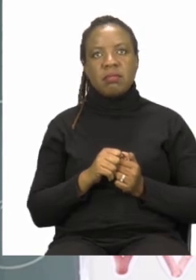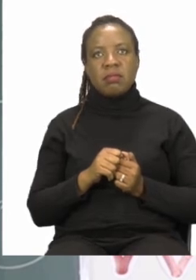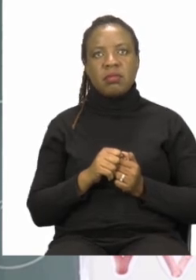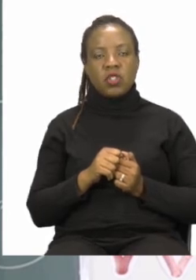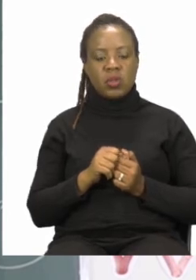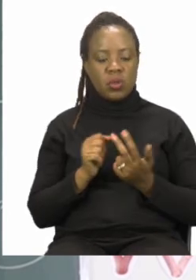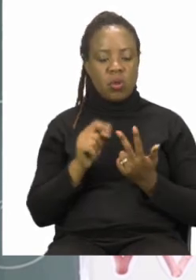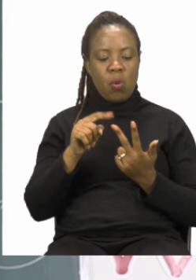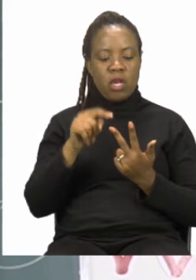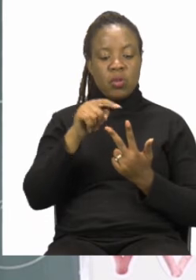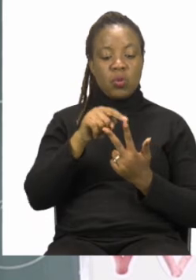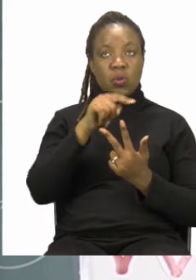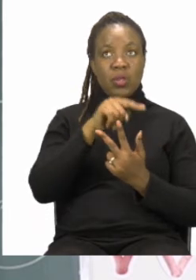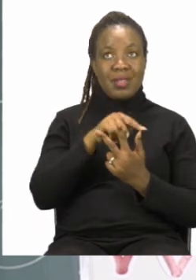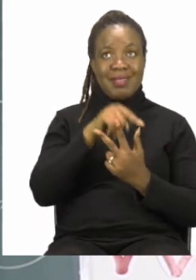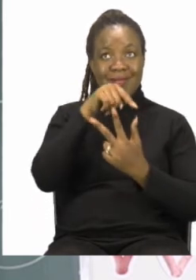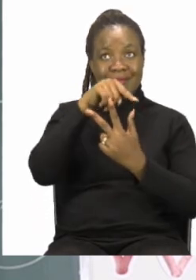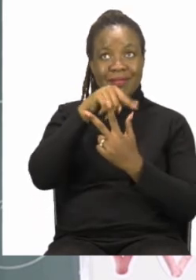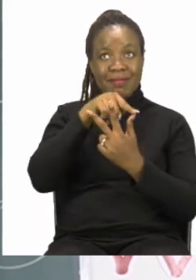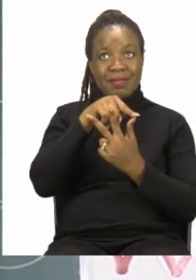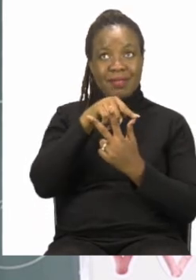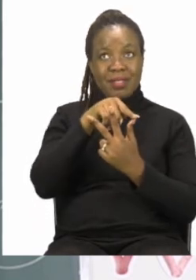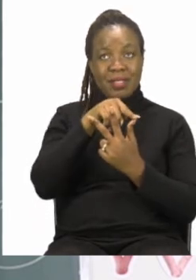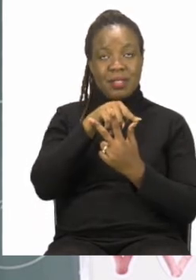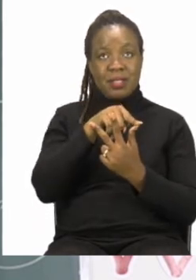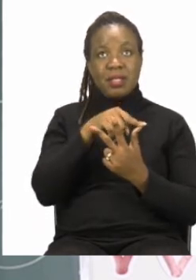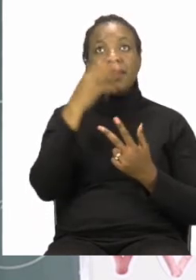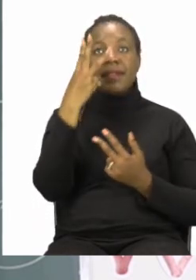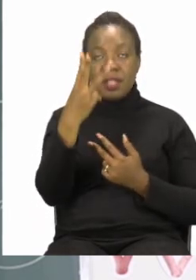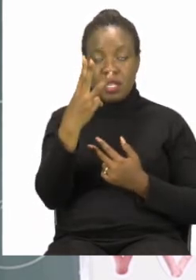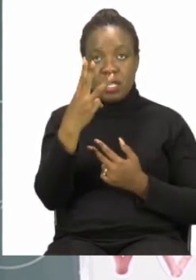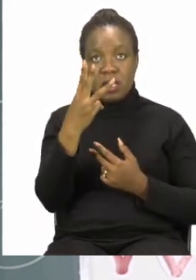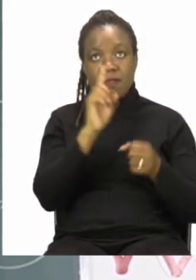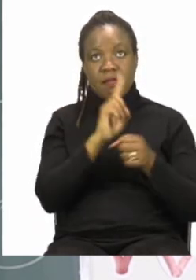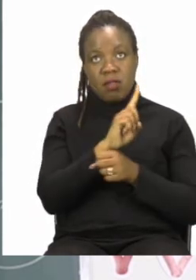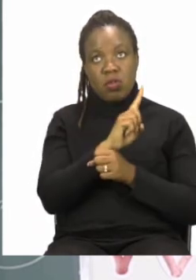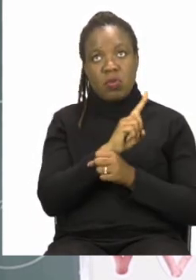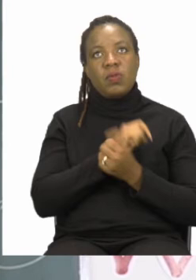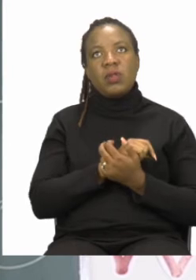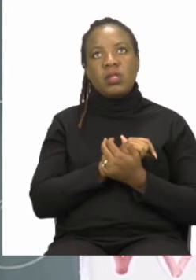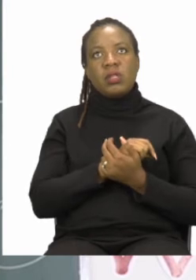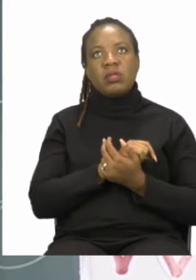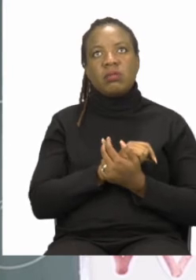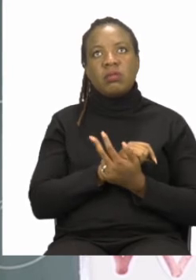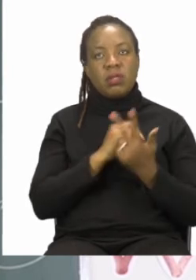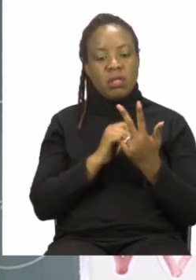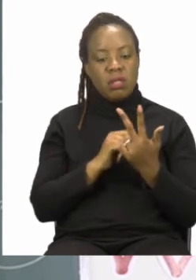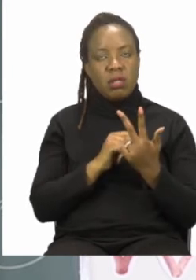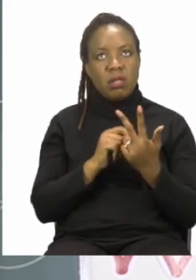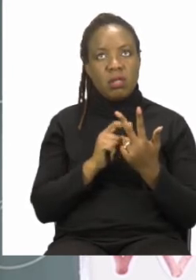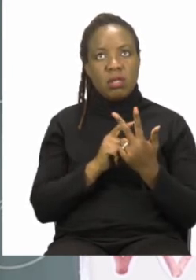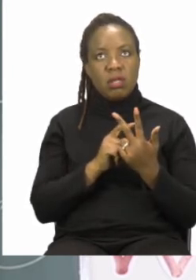1, 2, 3. So 3 is the first one. After that,